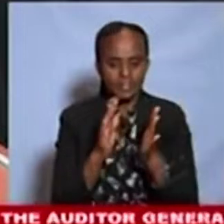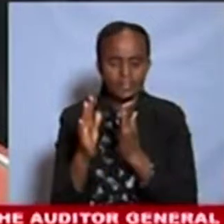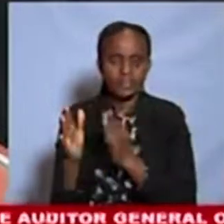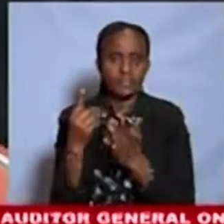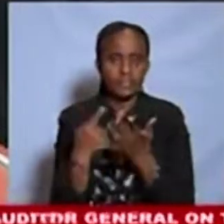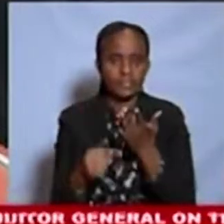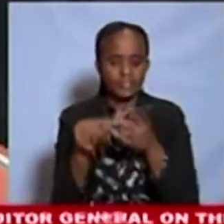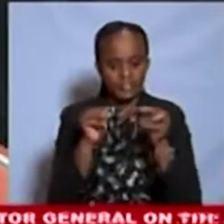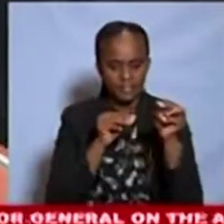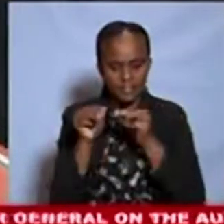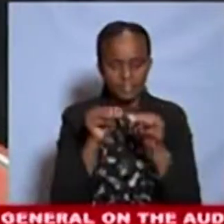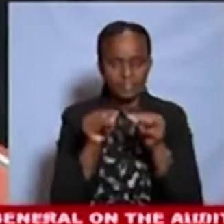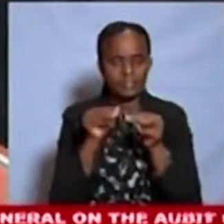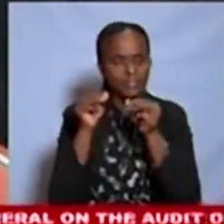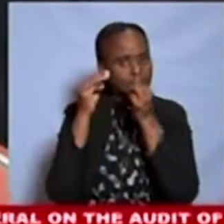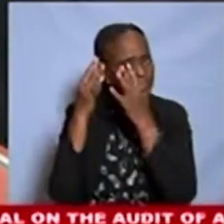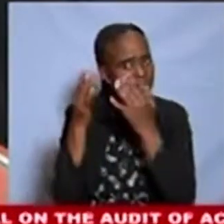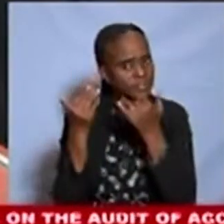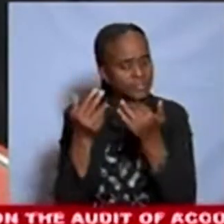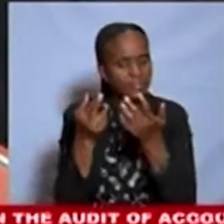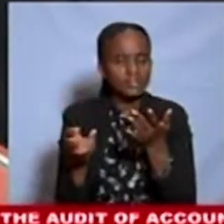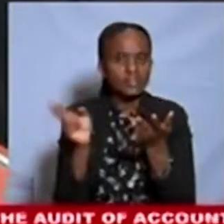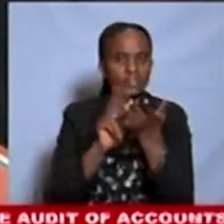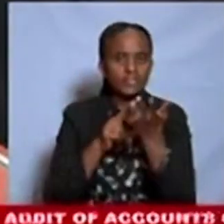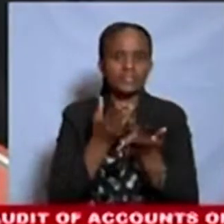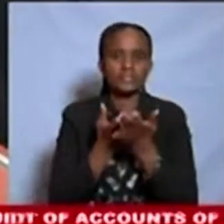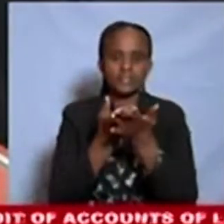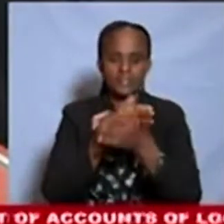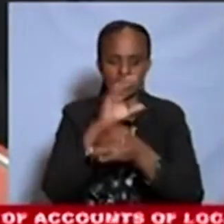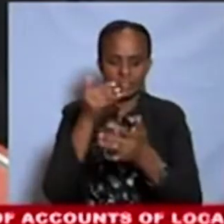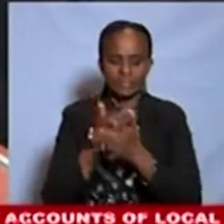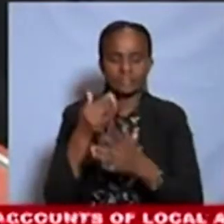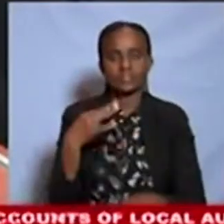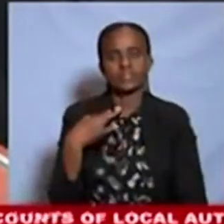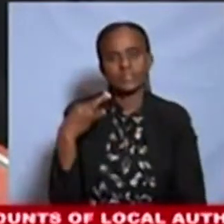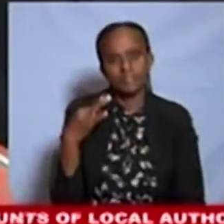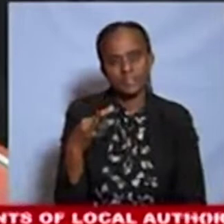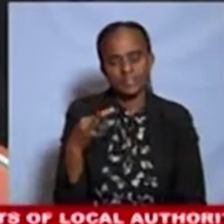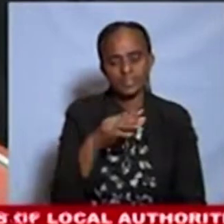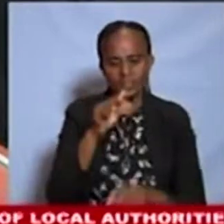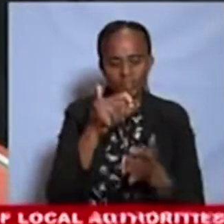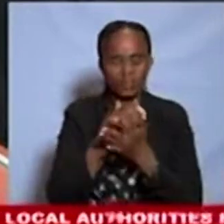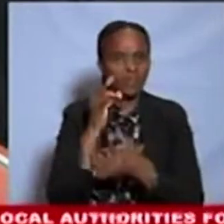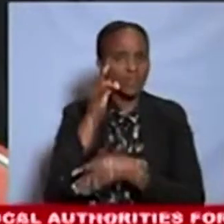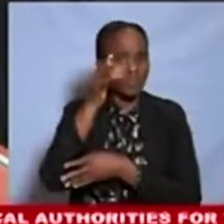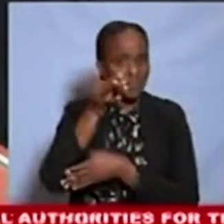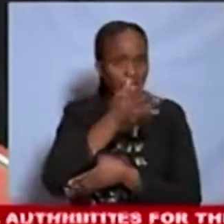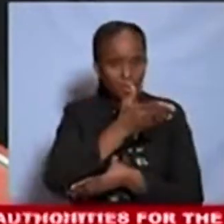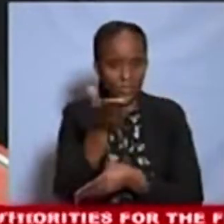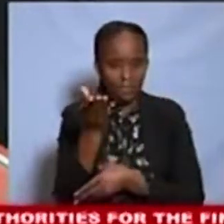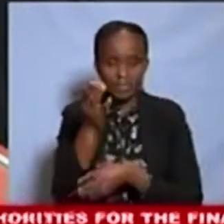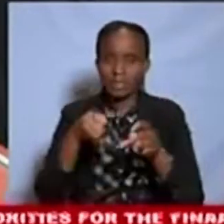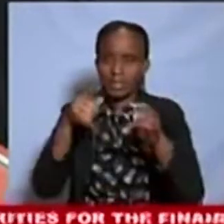measures, management wishes to submit that all applicants for all future plots shall be